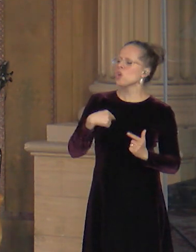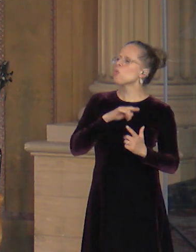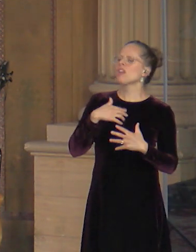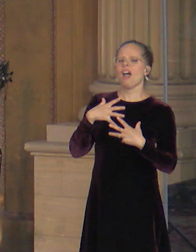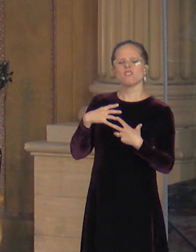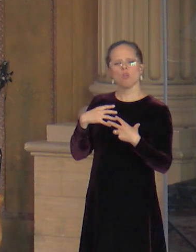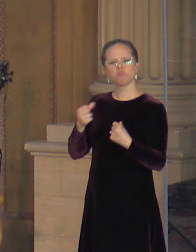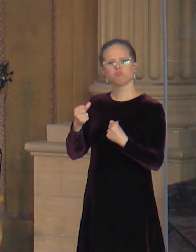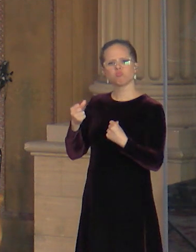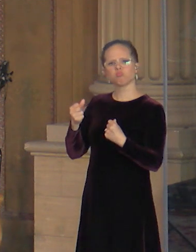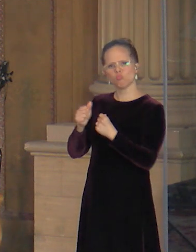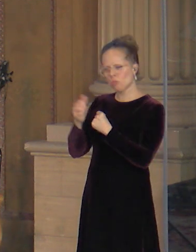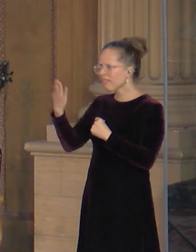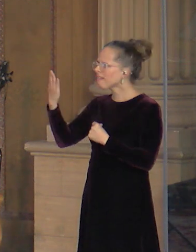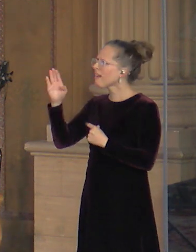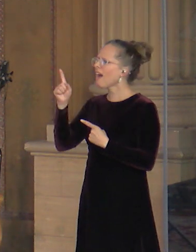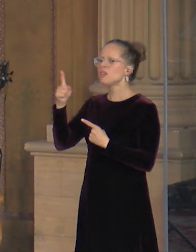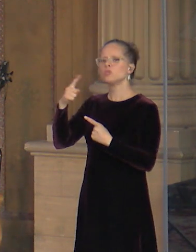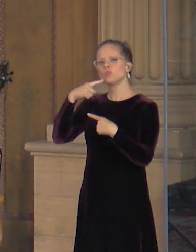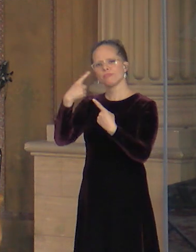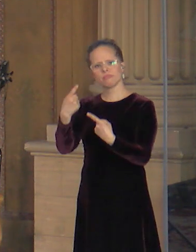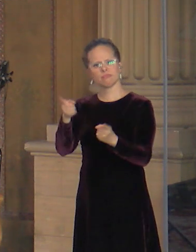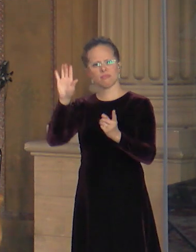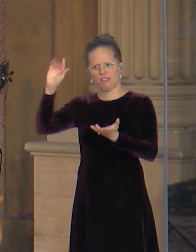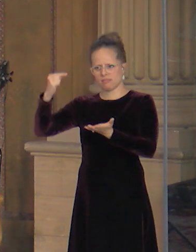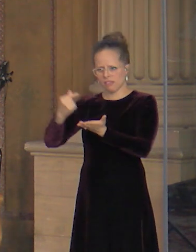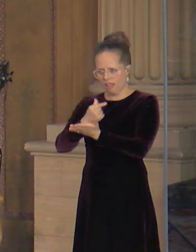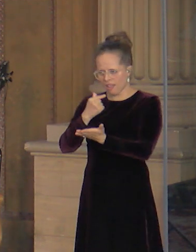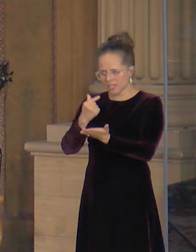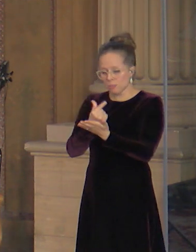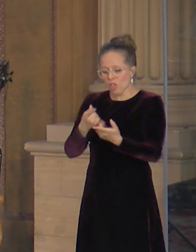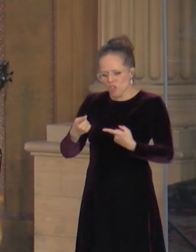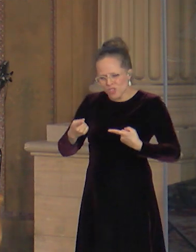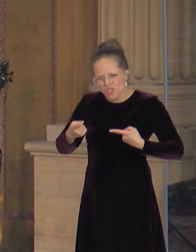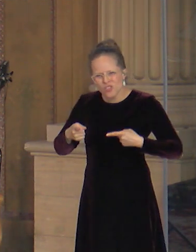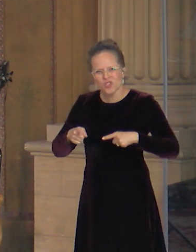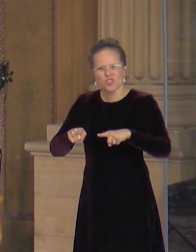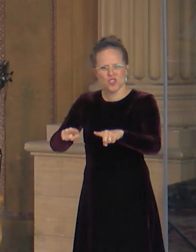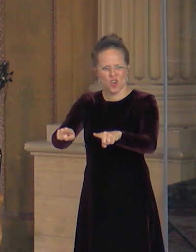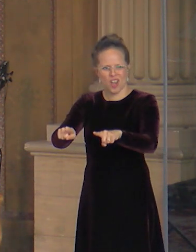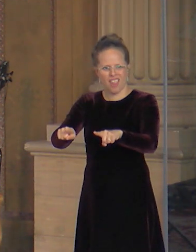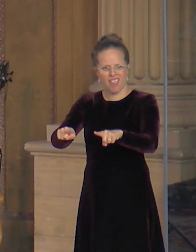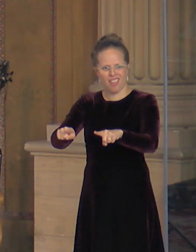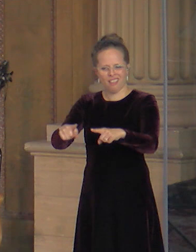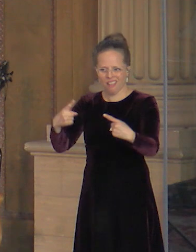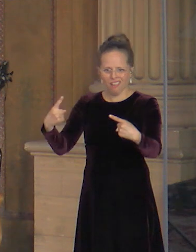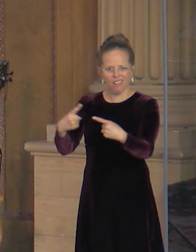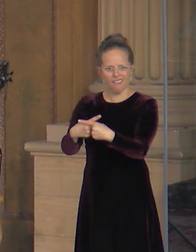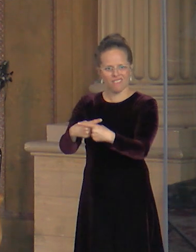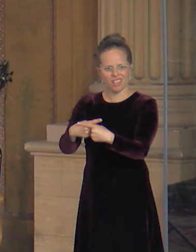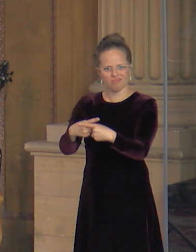God to declare to you the gospel of God in the midst midst of much conflict